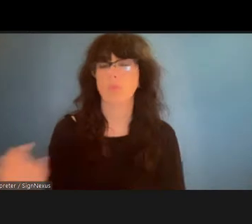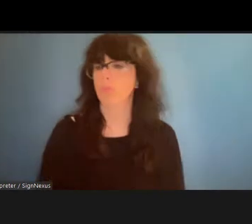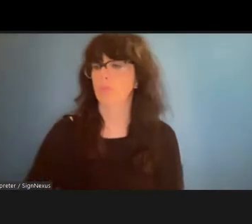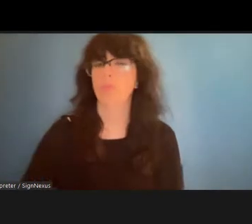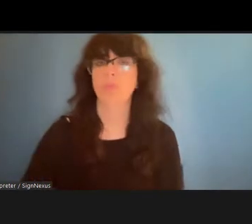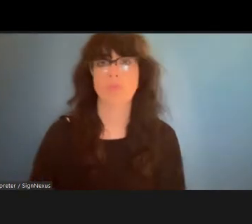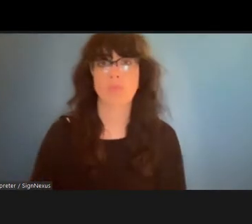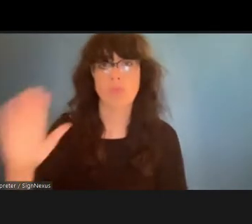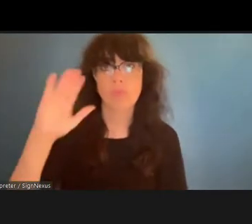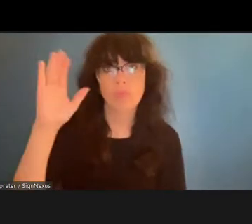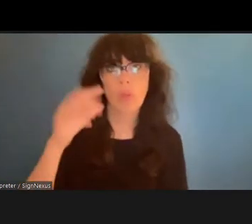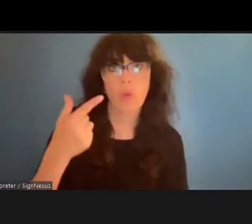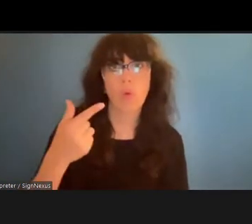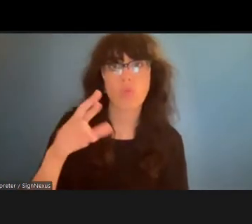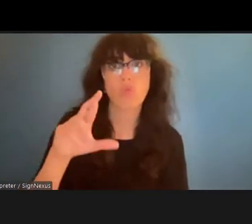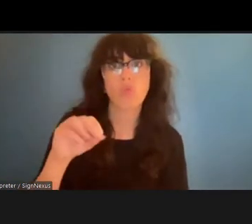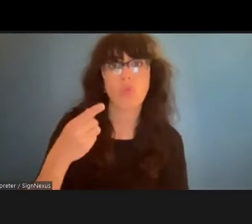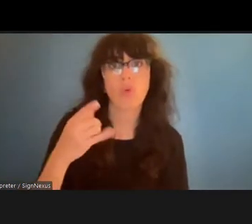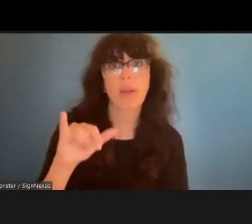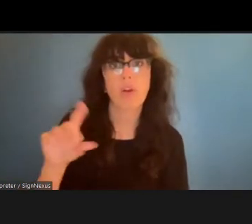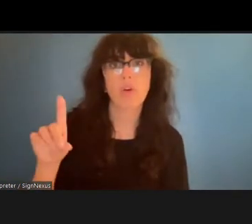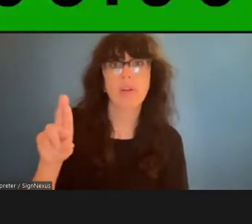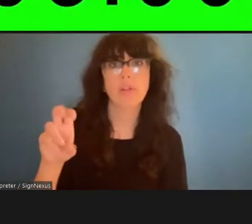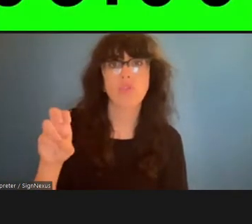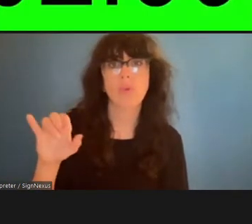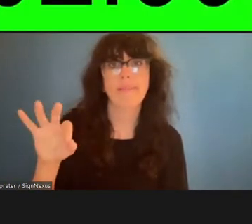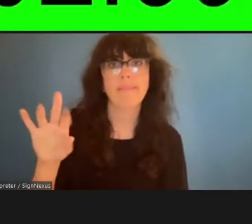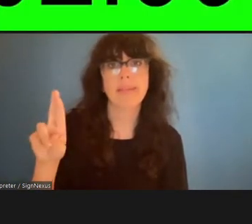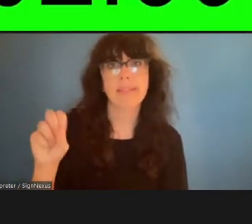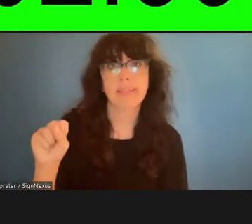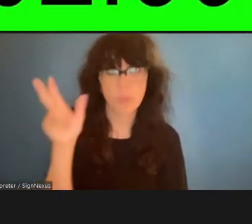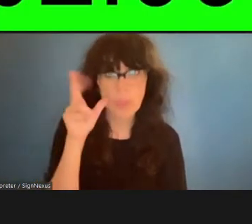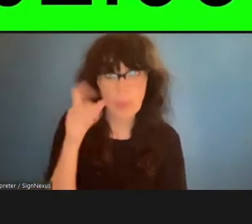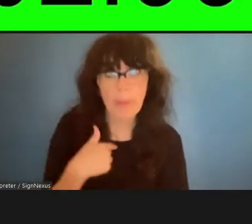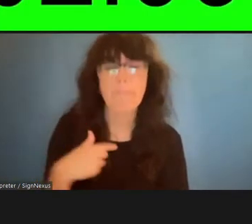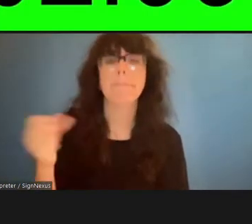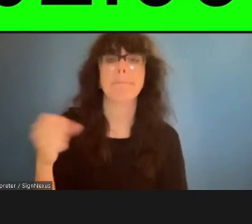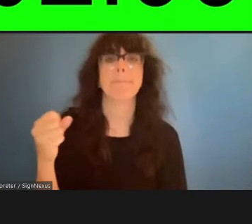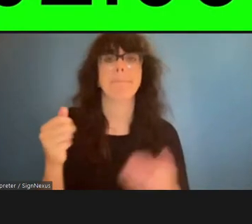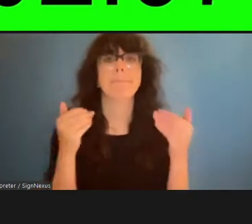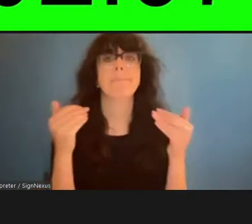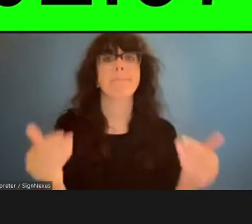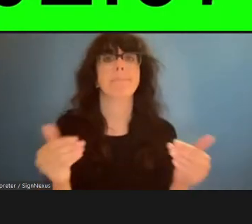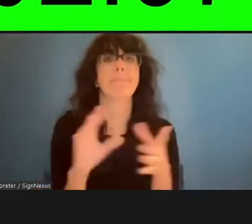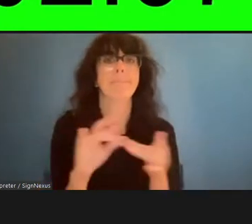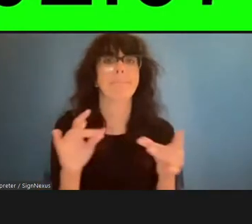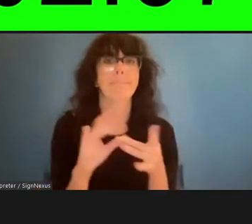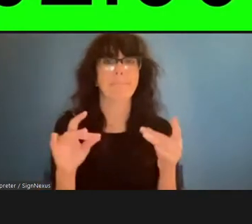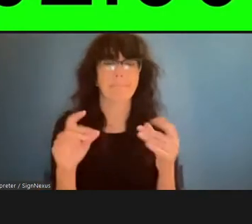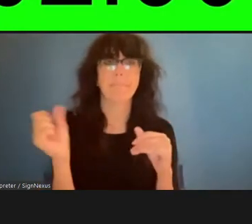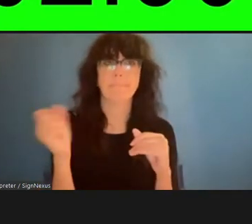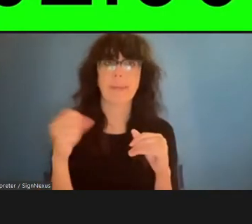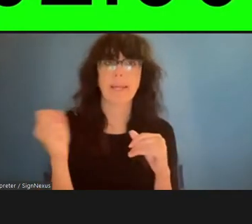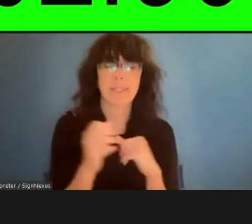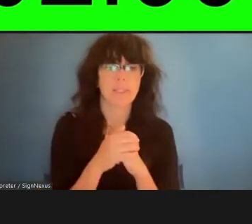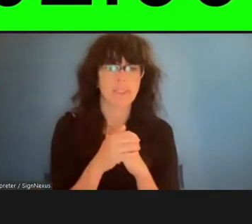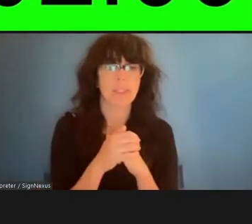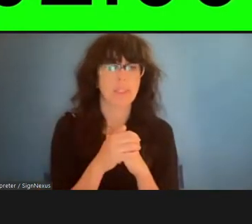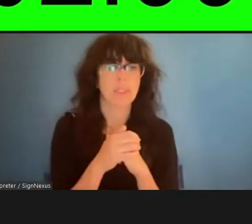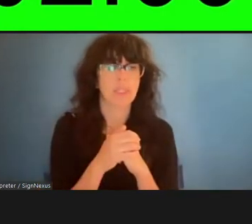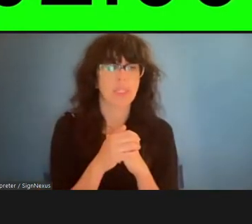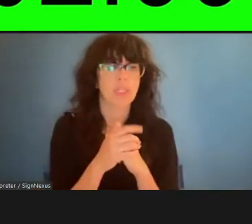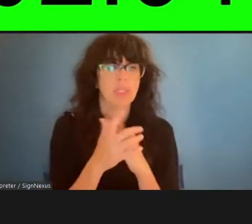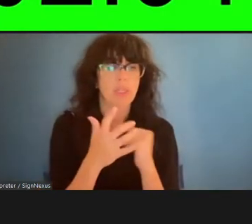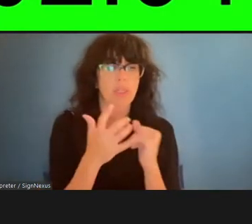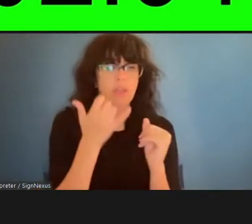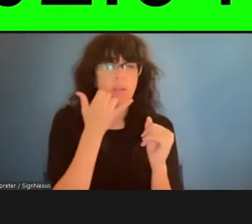hello can you hear me yes we can please proceed oh yes i'm calling in i i